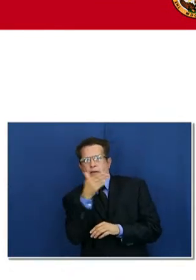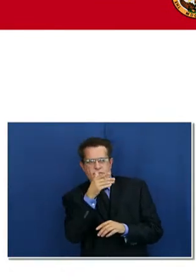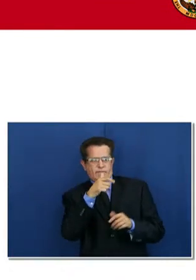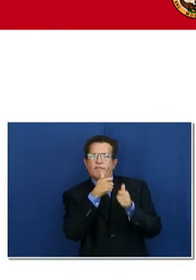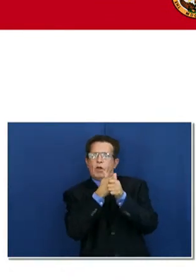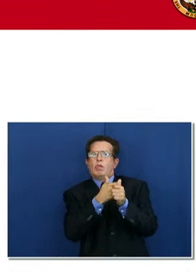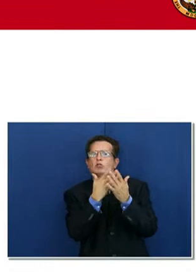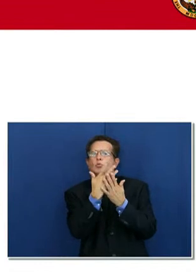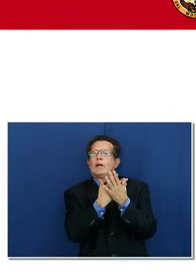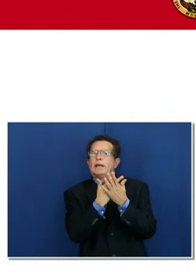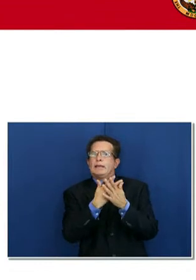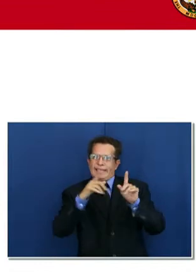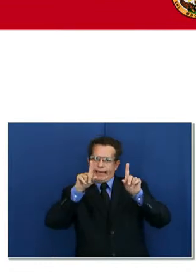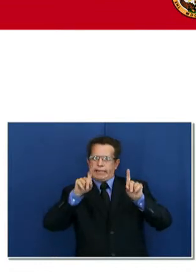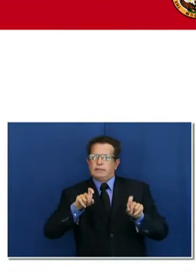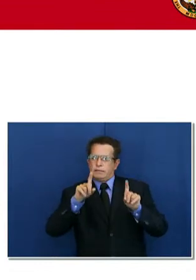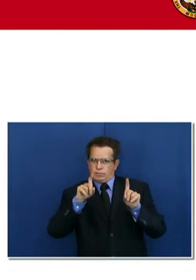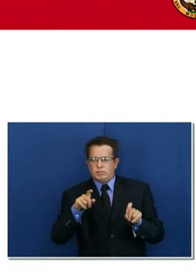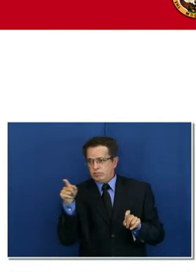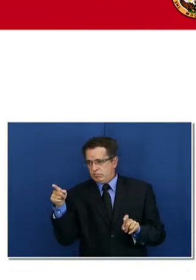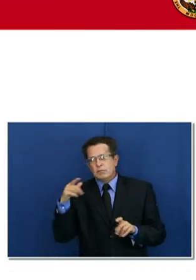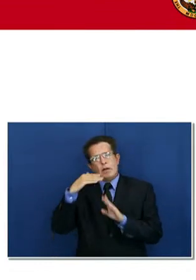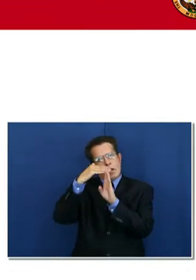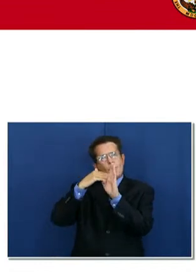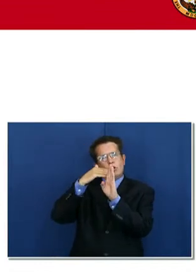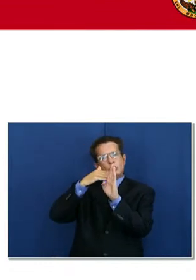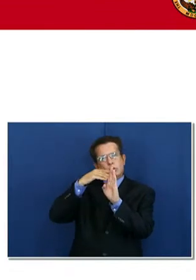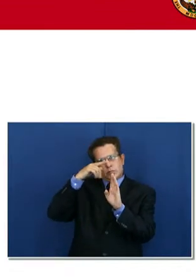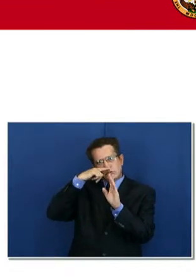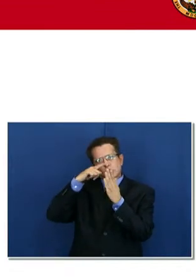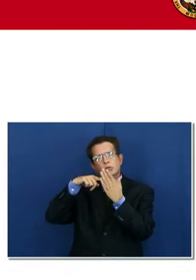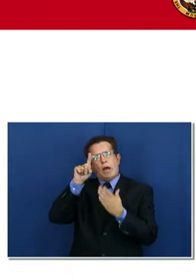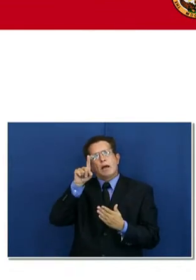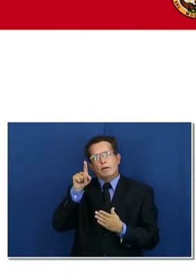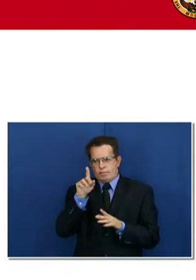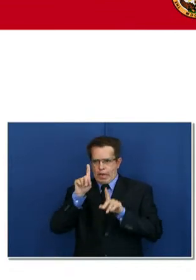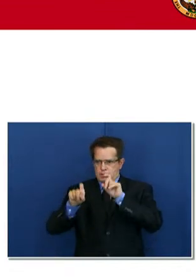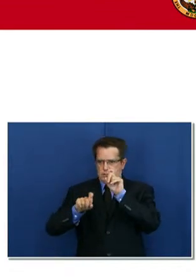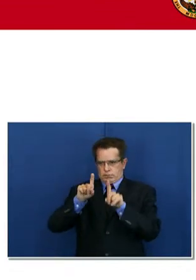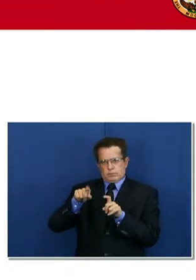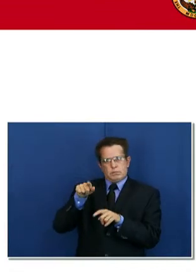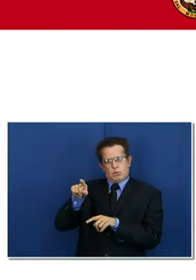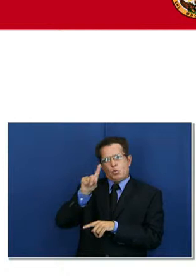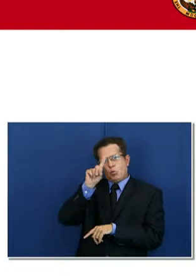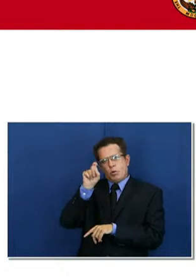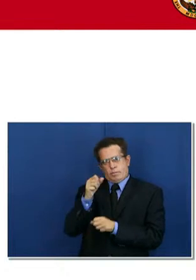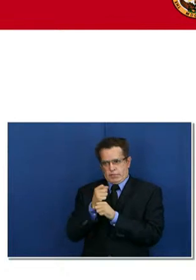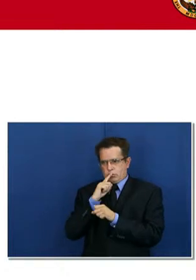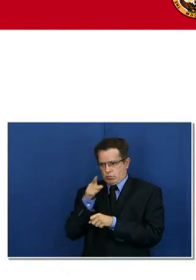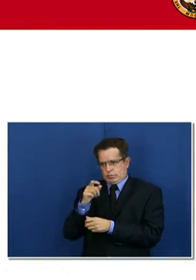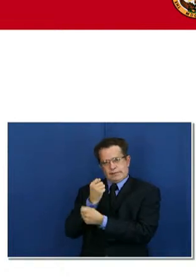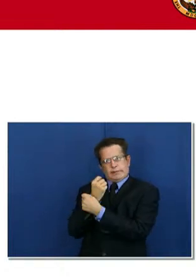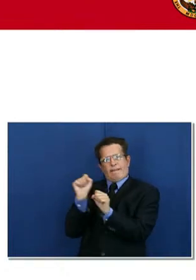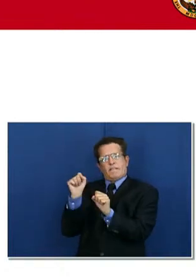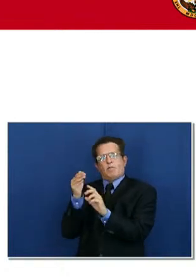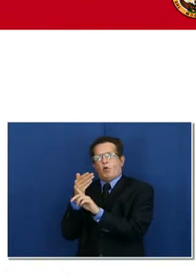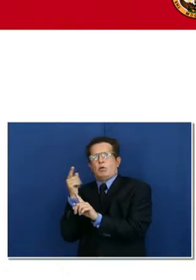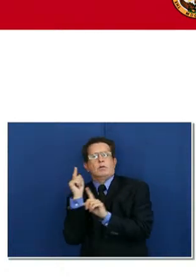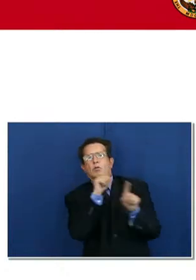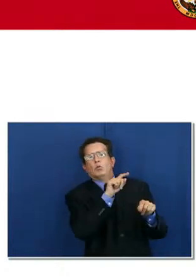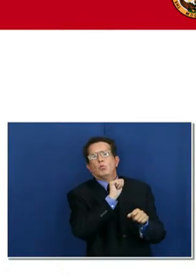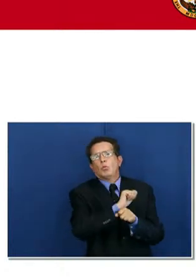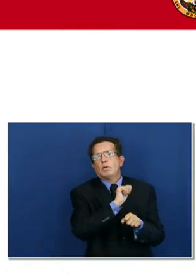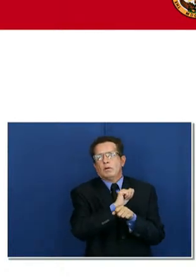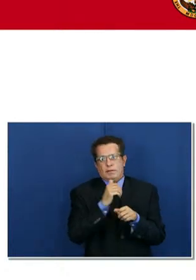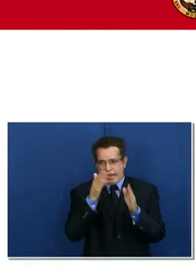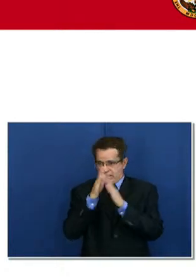screening. Every single day, they submit to temperature checks. They ask specific questions. We ask specific questions of them about